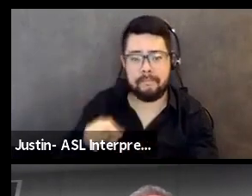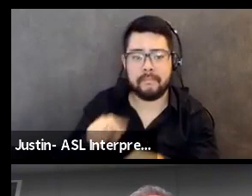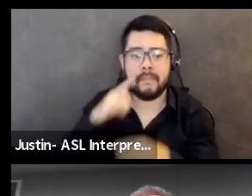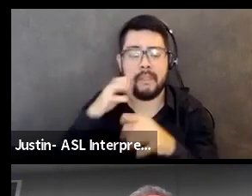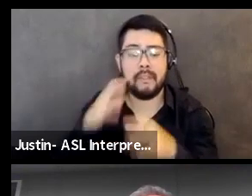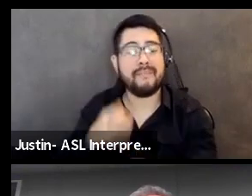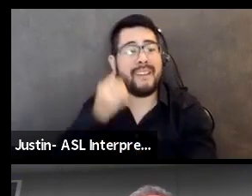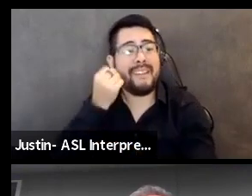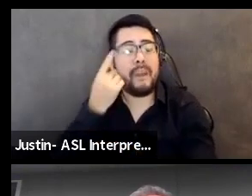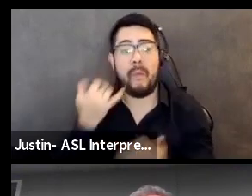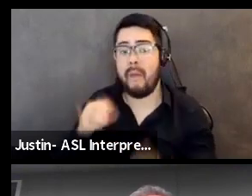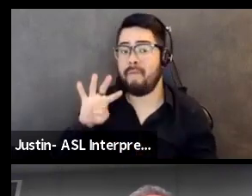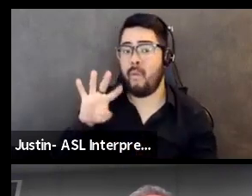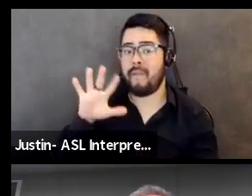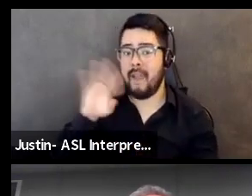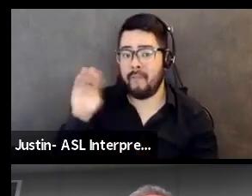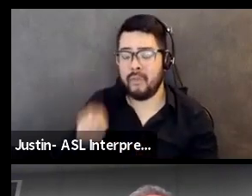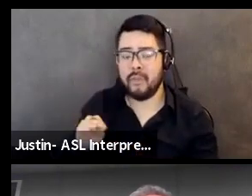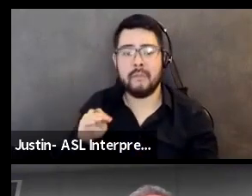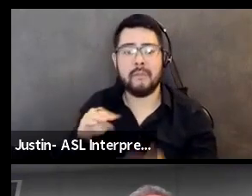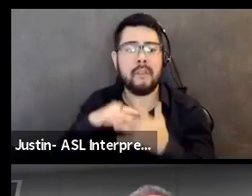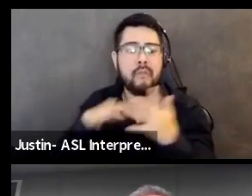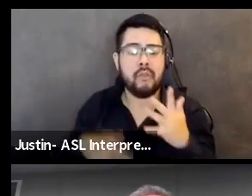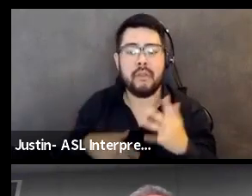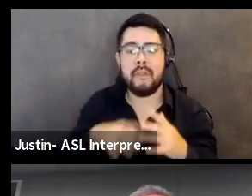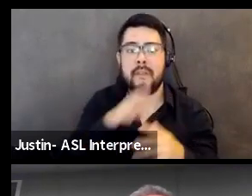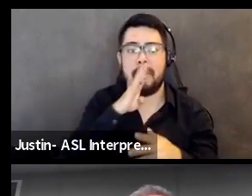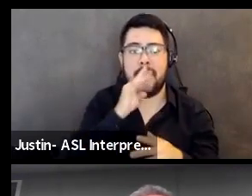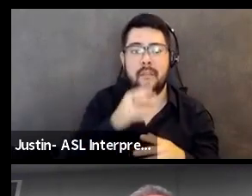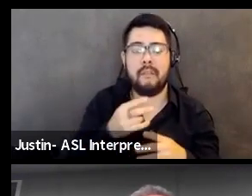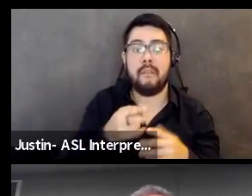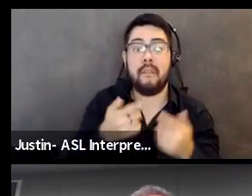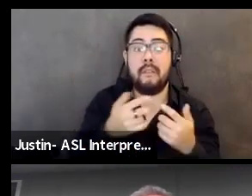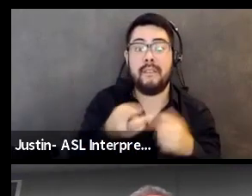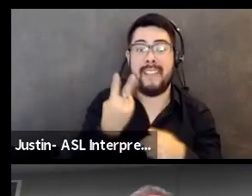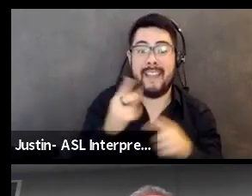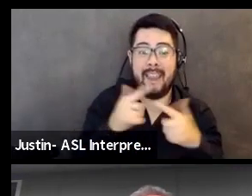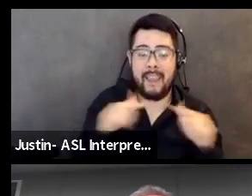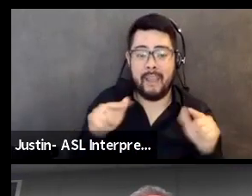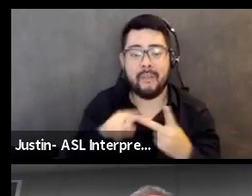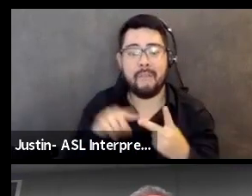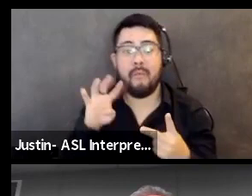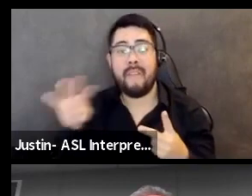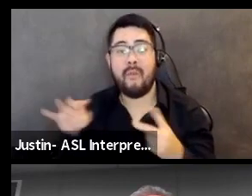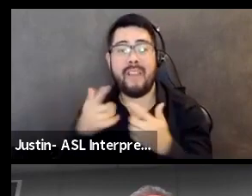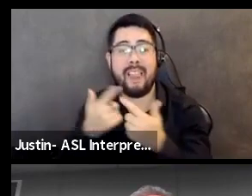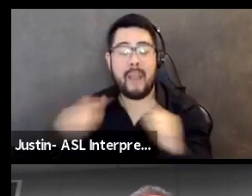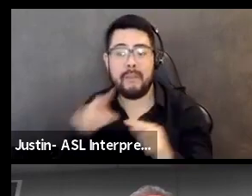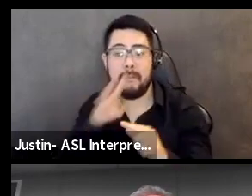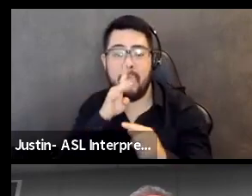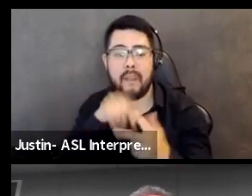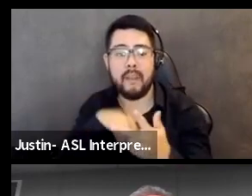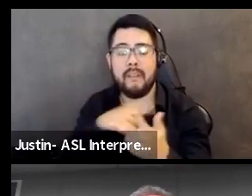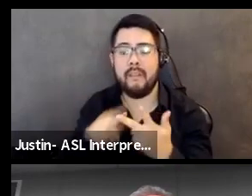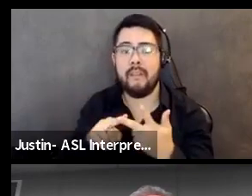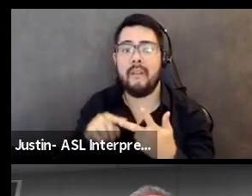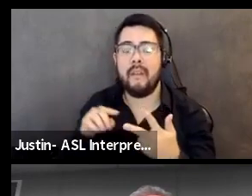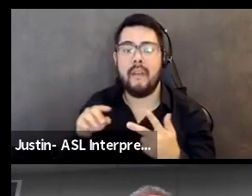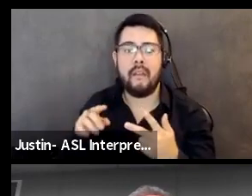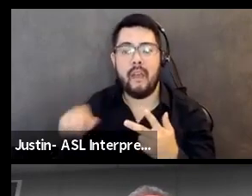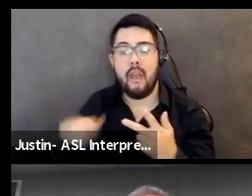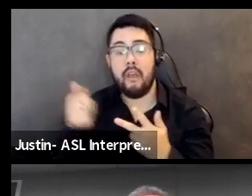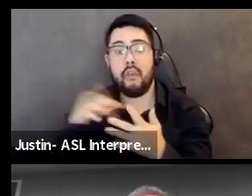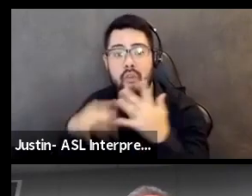45 of our students speak a second language 44 language is spoken 25 of students have esl instructions we are